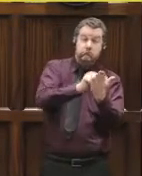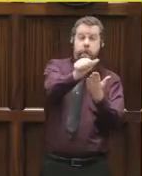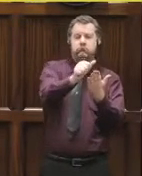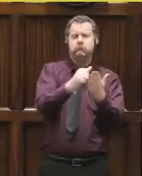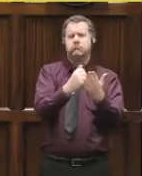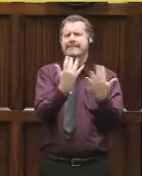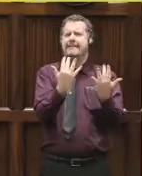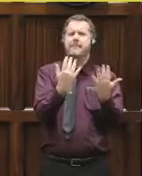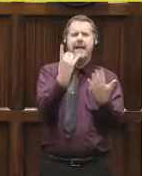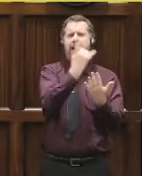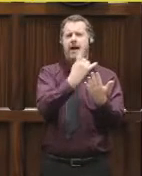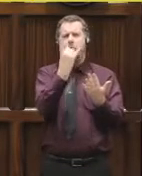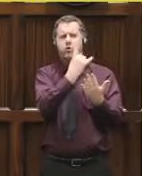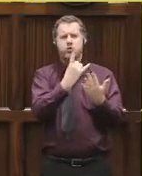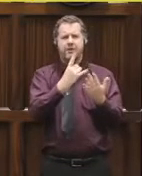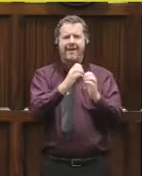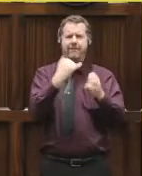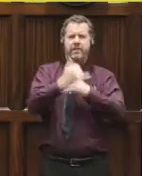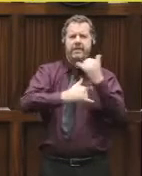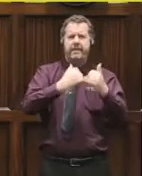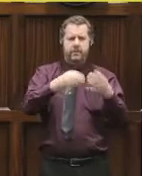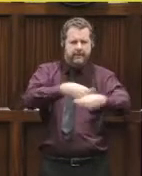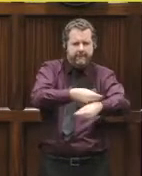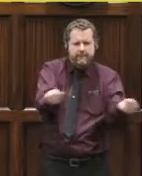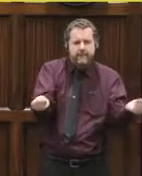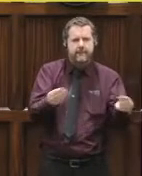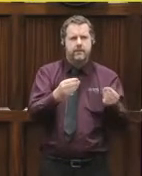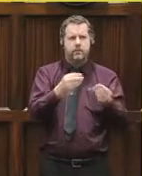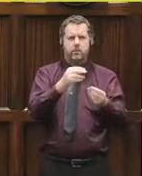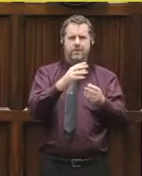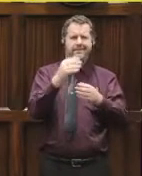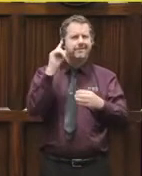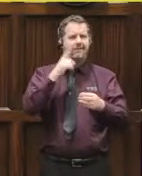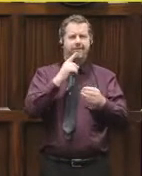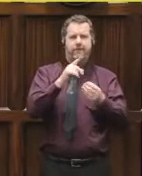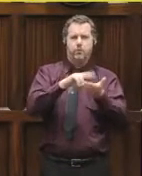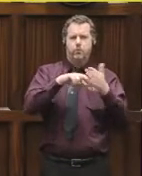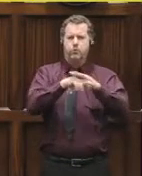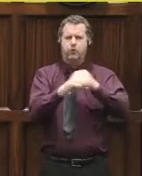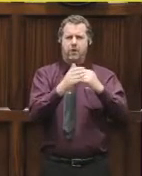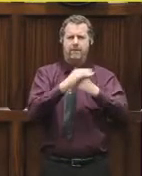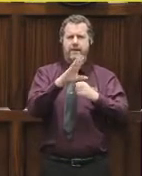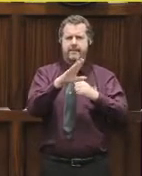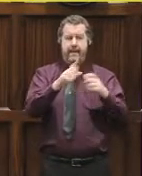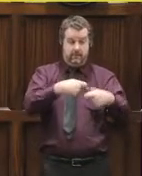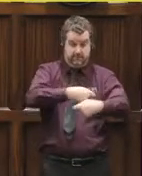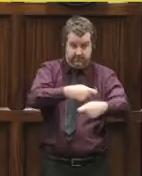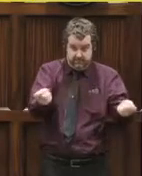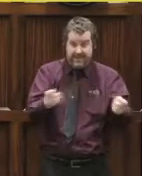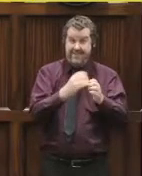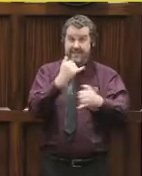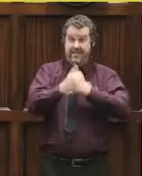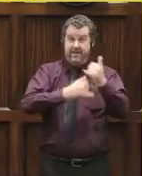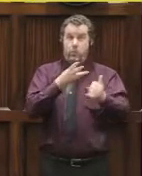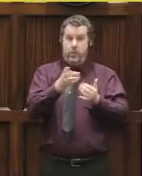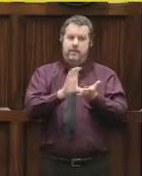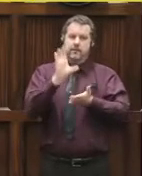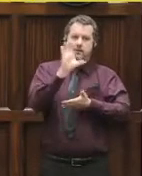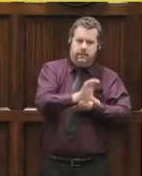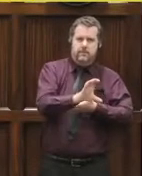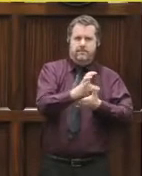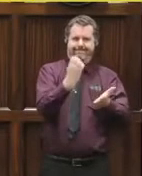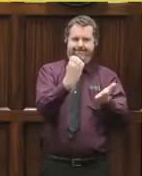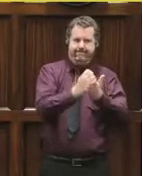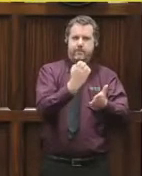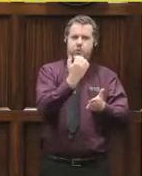annum proposed that users of Irish Sign Language will be provided with an annual allocation of hours